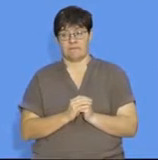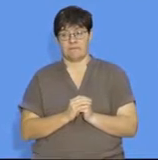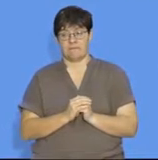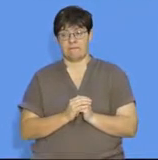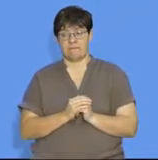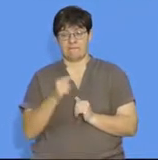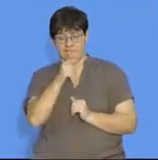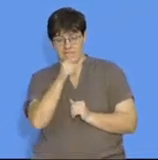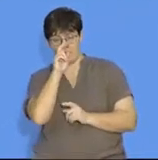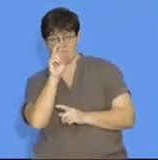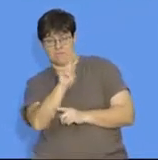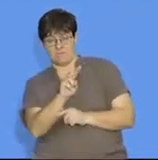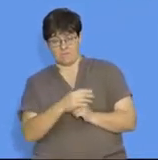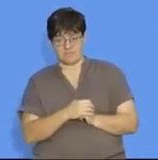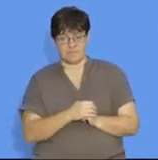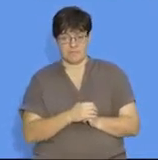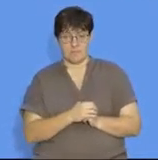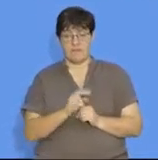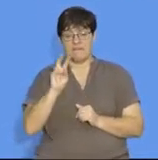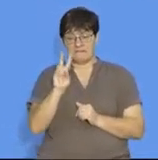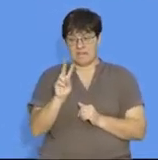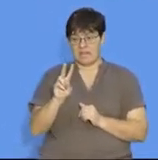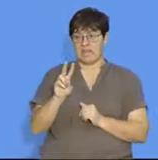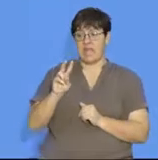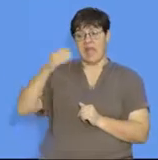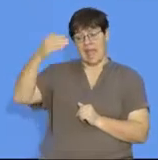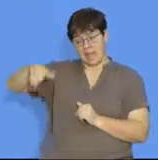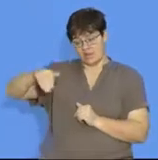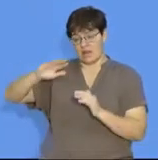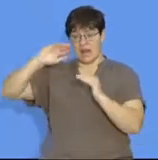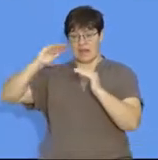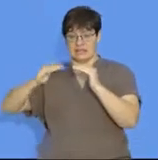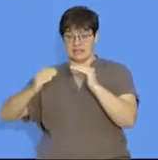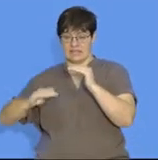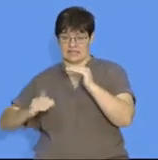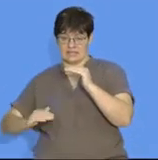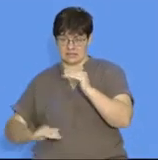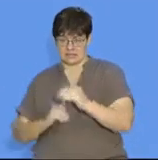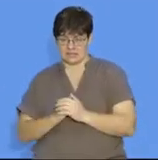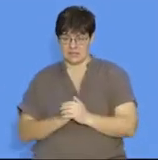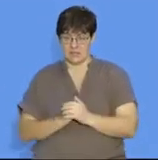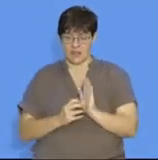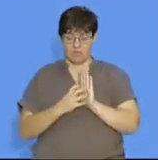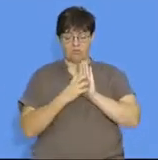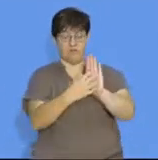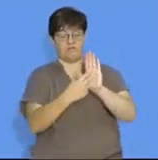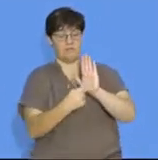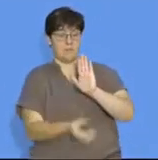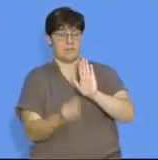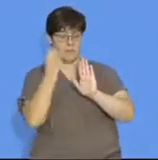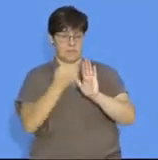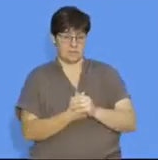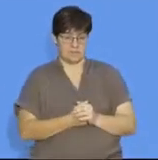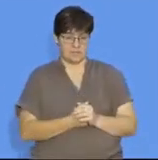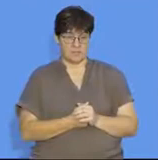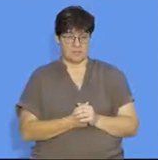Current increases, that's an observation, while V external decreases, right? Okay, so this is the graph that we